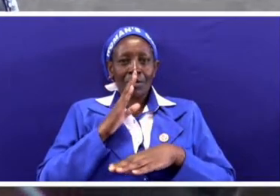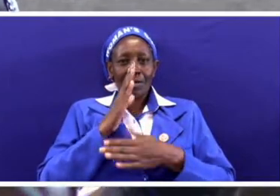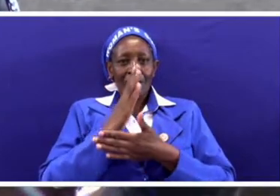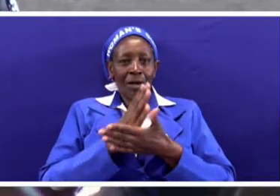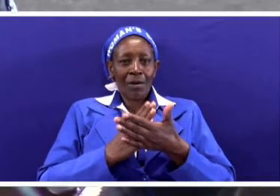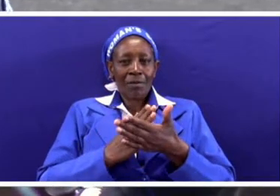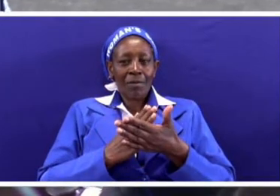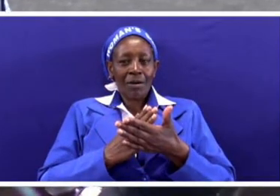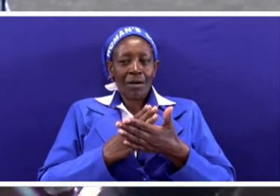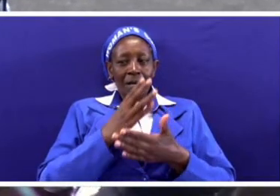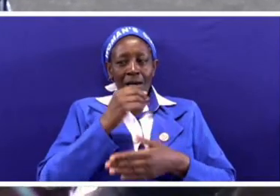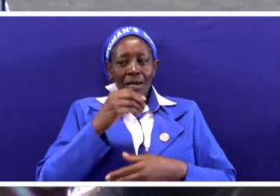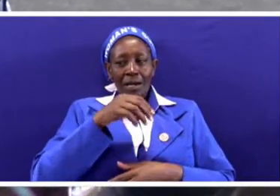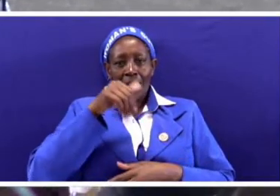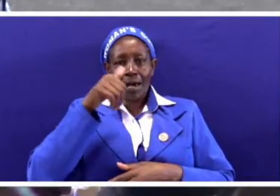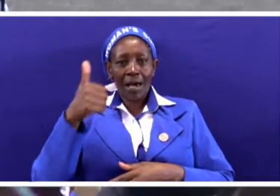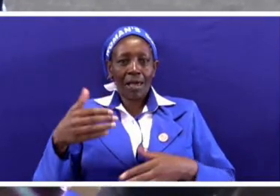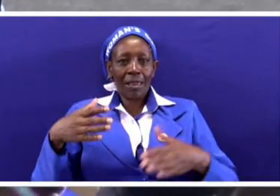persons in his life.